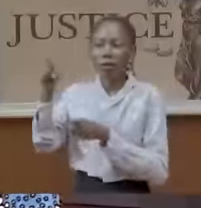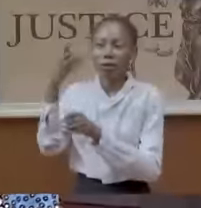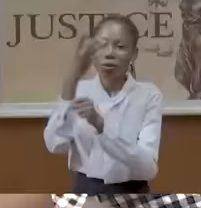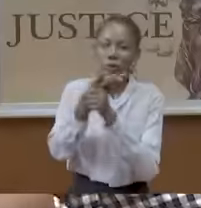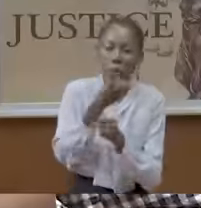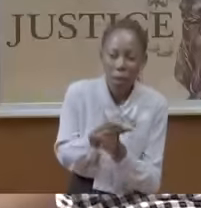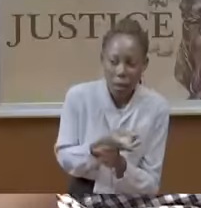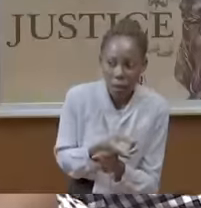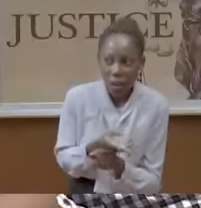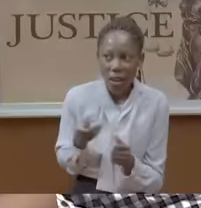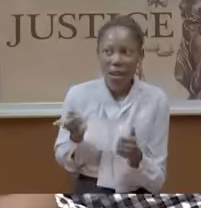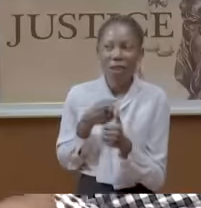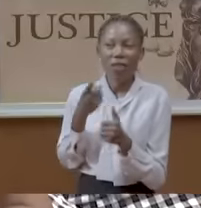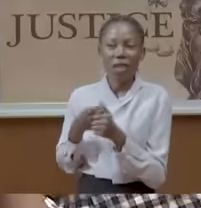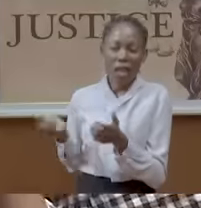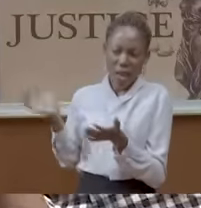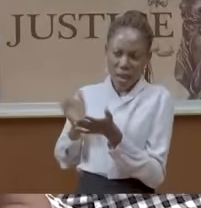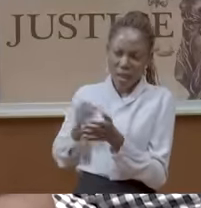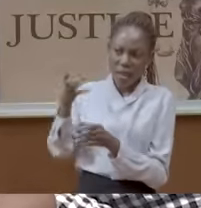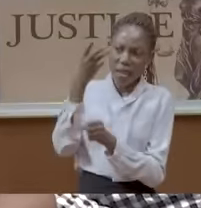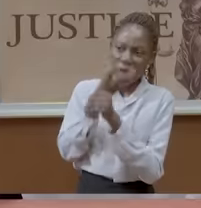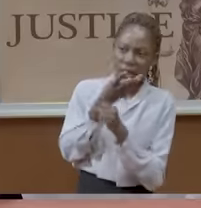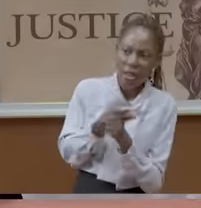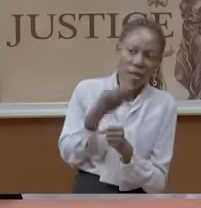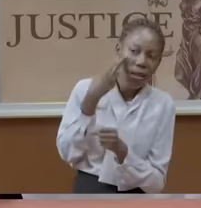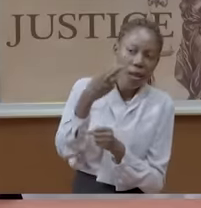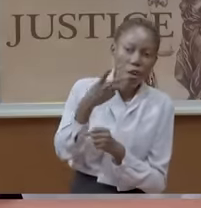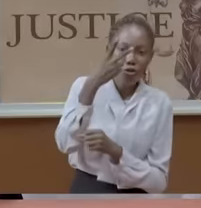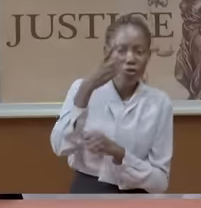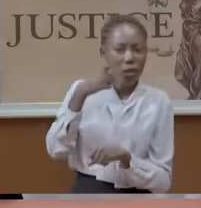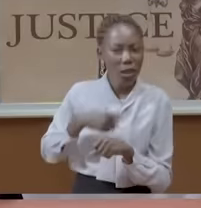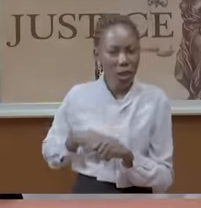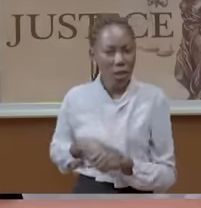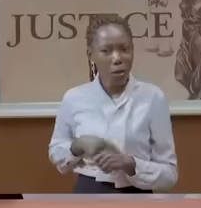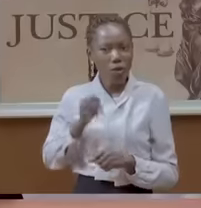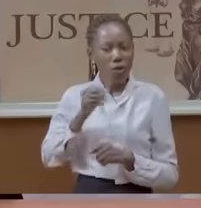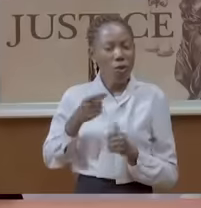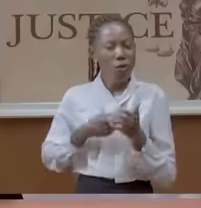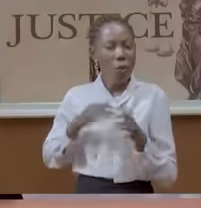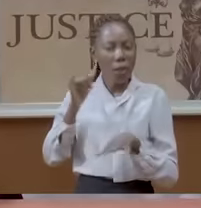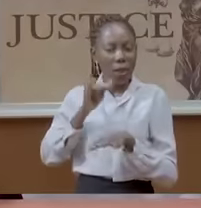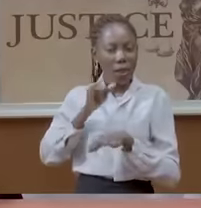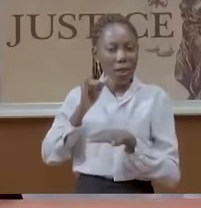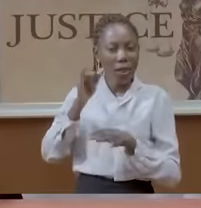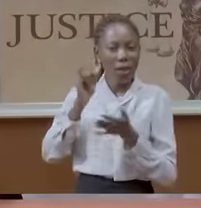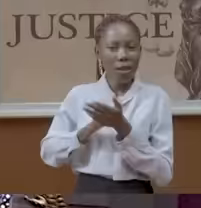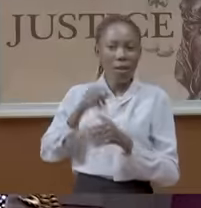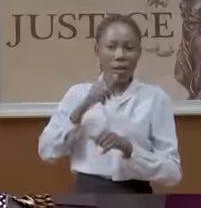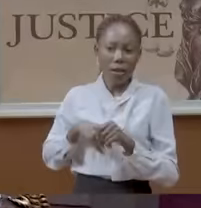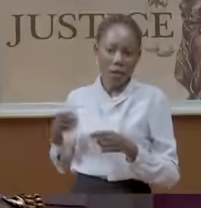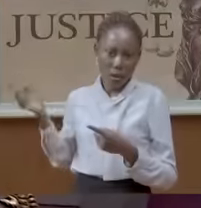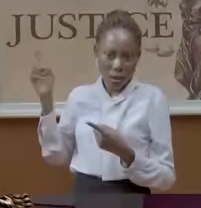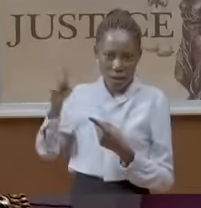her first time. She said, I should appease it again. I appeased her twice. And she kept saying it from that 2004